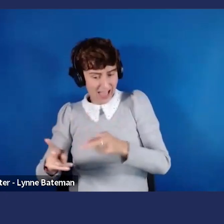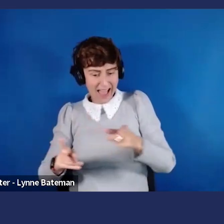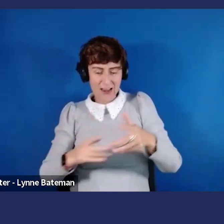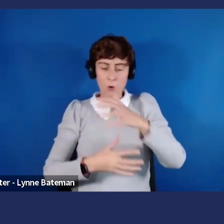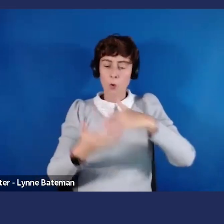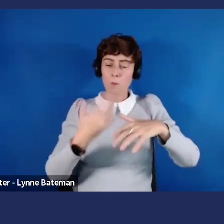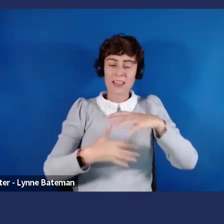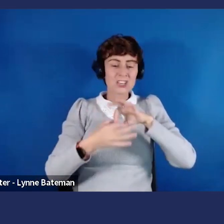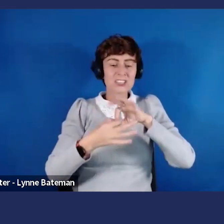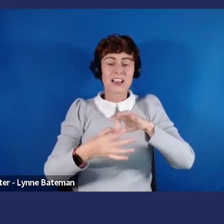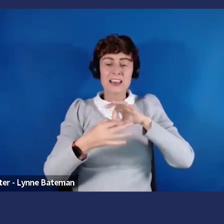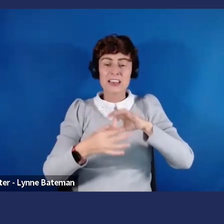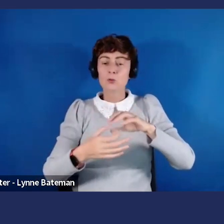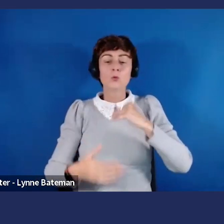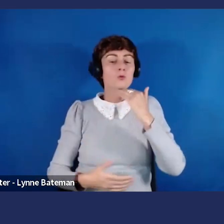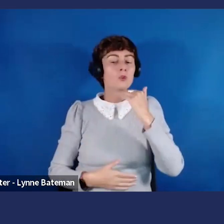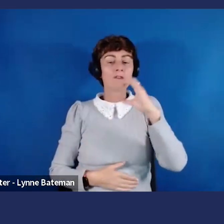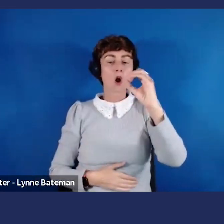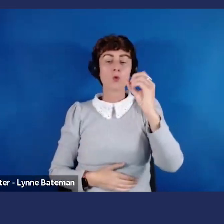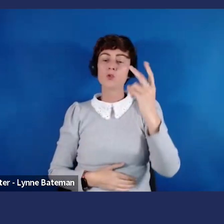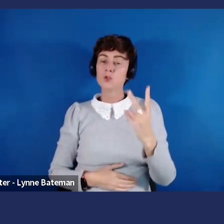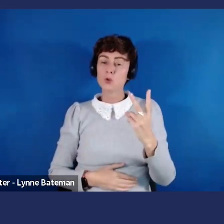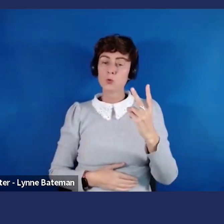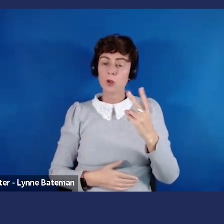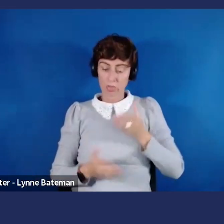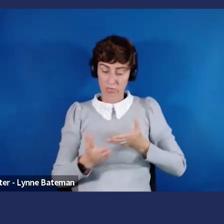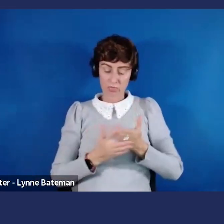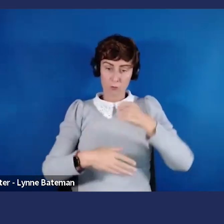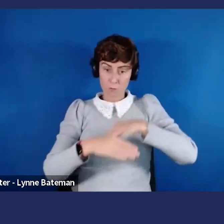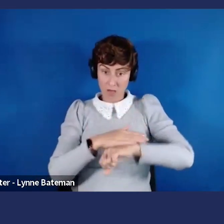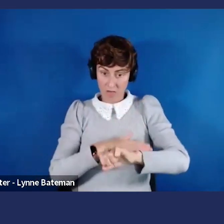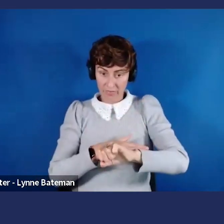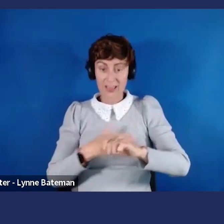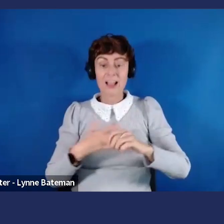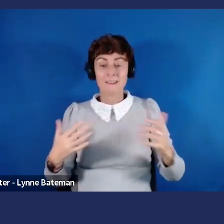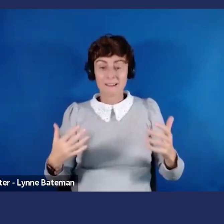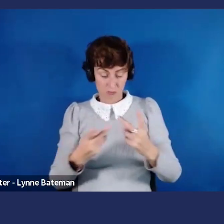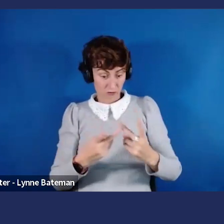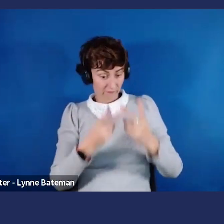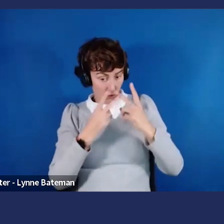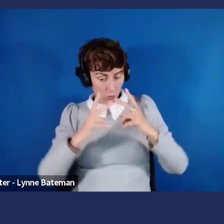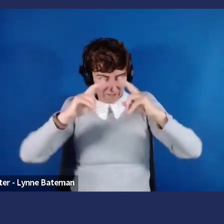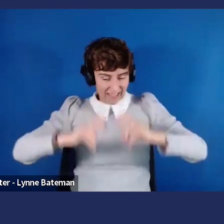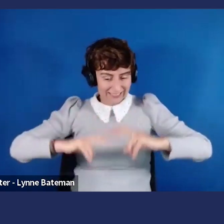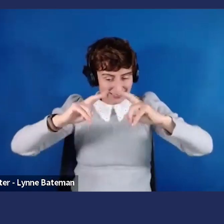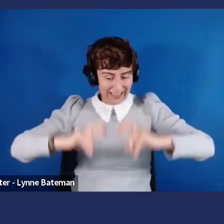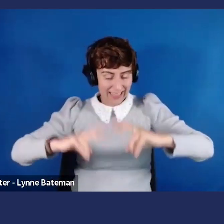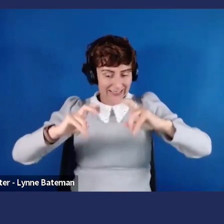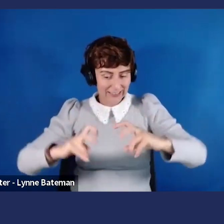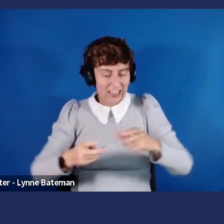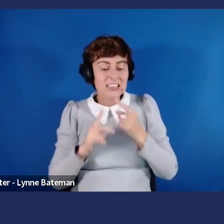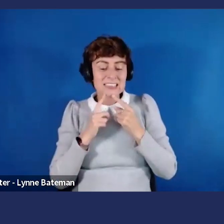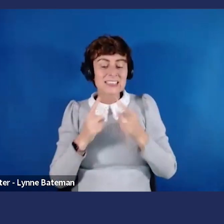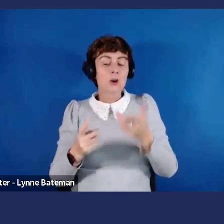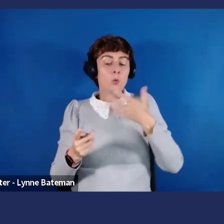birth. The review concluded that safe staffing, a well-trained workforce, and a culture of learning from incidents was required to